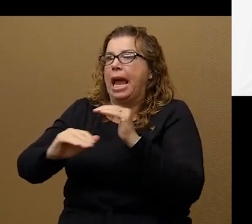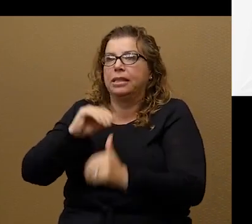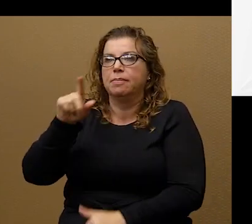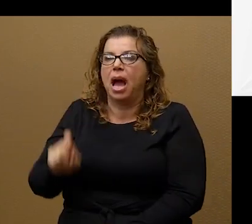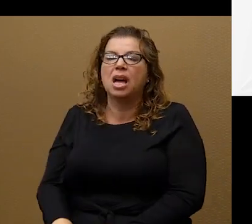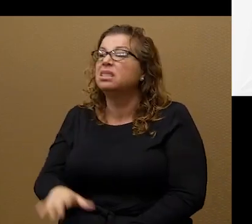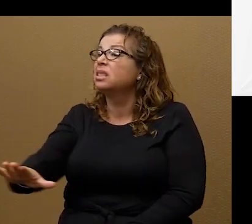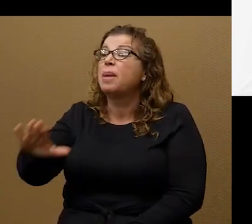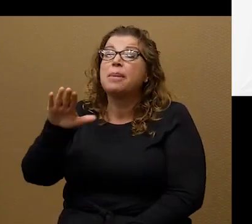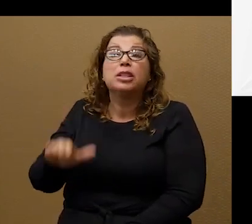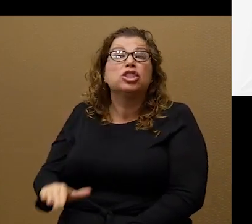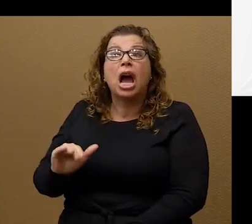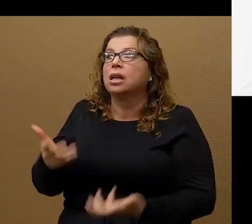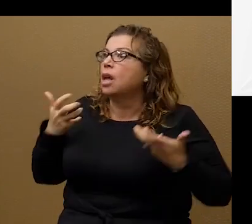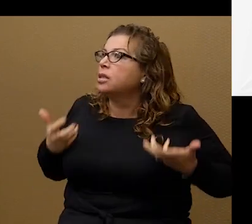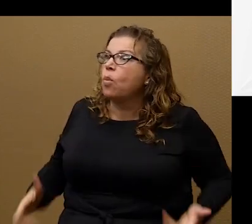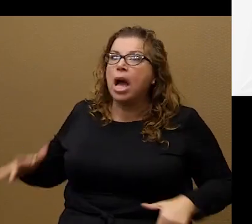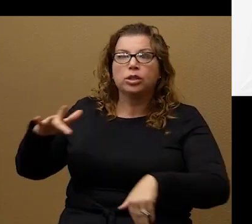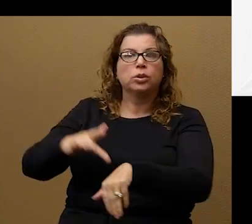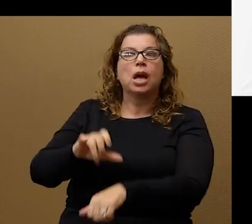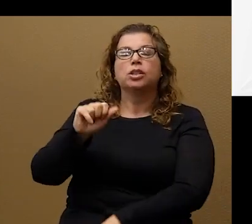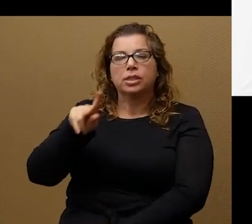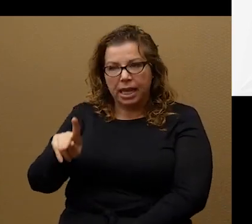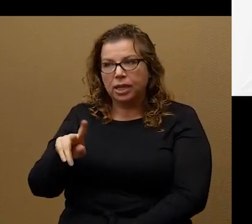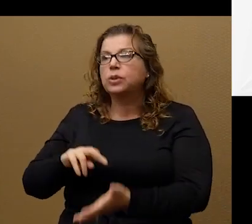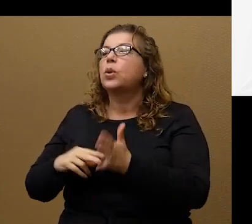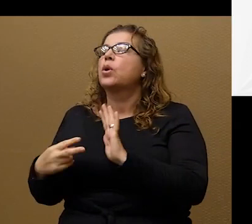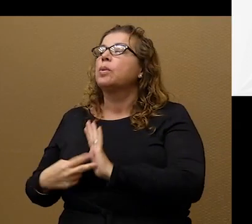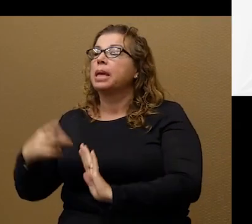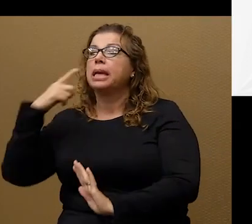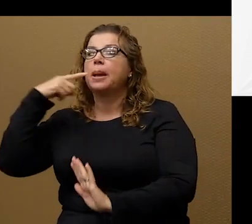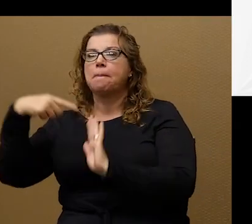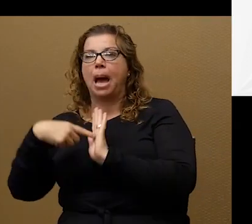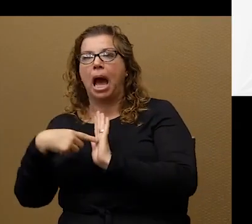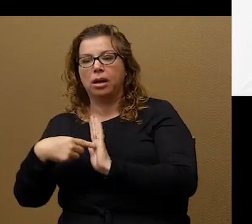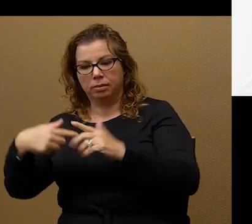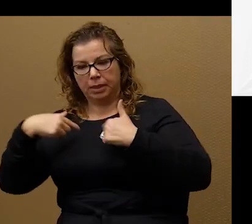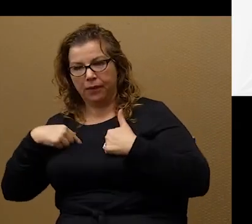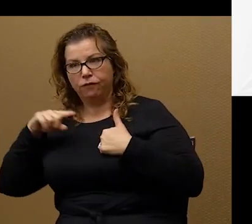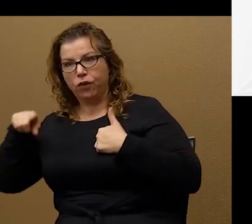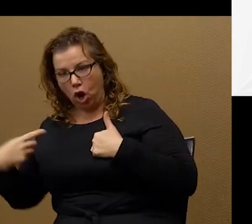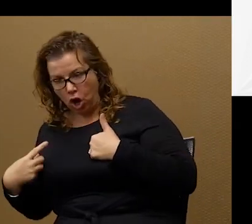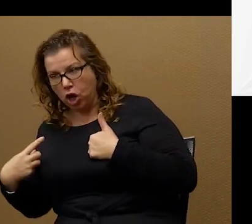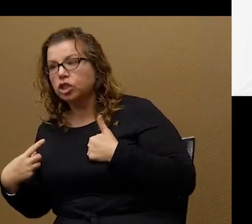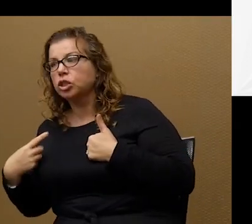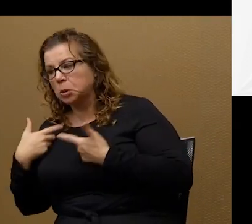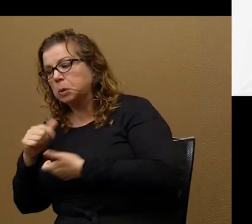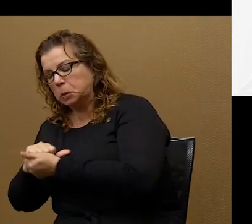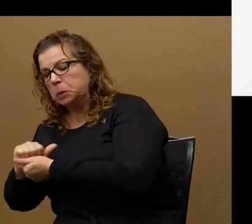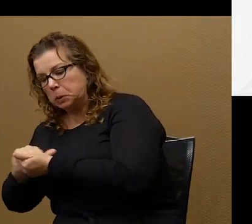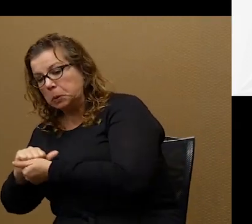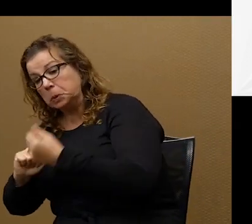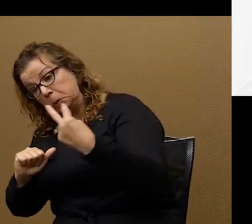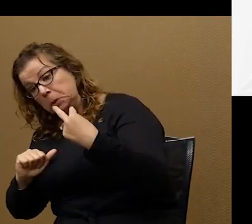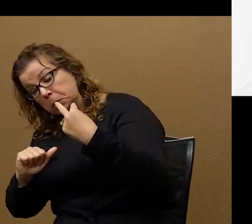do with the sink. You might do the full model prompt, depending on their FBA. You might do a full model prompt where you